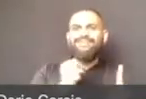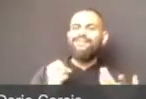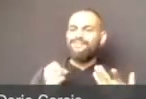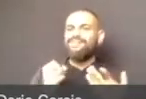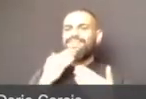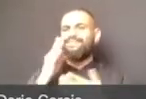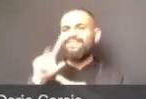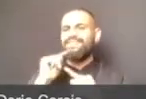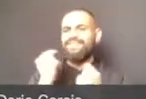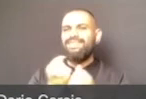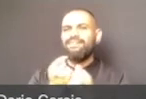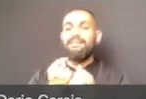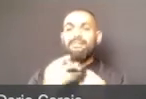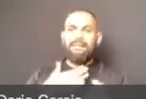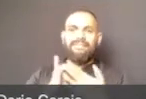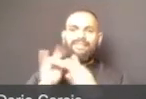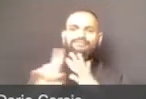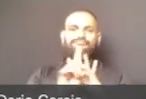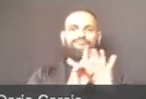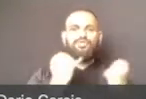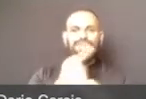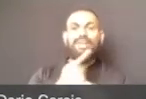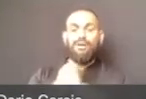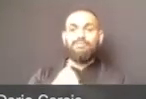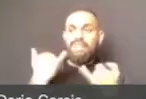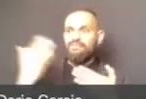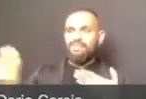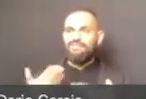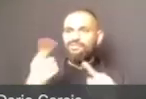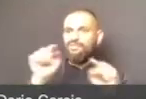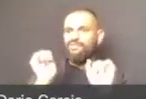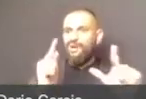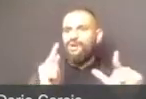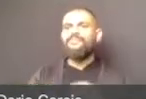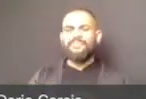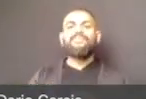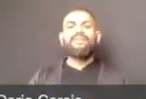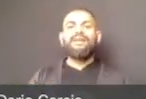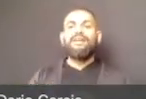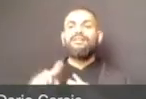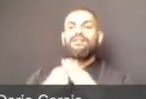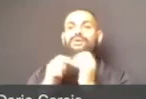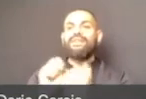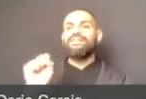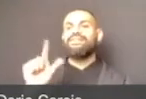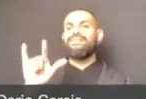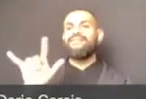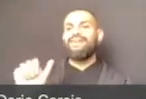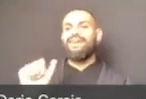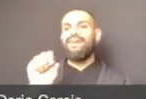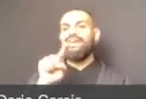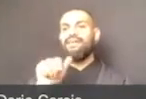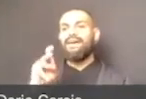team. I'm glad y'all are here today. And we get to introduce y'all. And we're gonna start with Sylvia Samaripa, who's gonna give us a little bit more